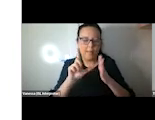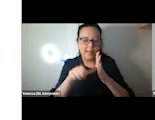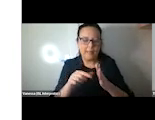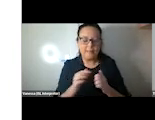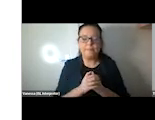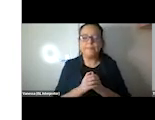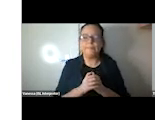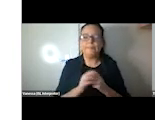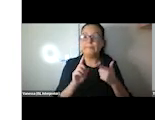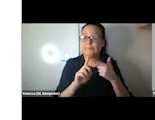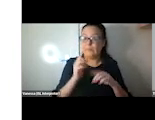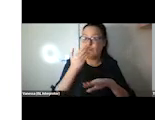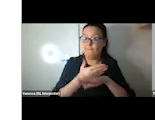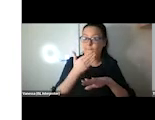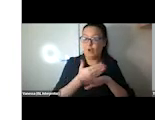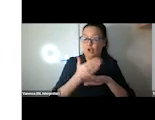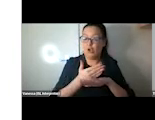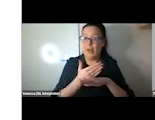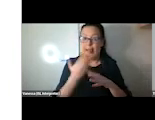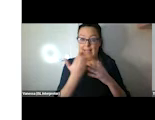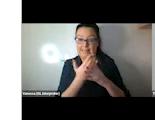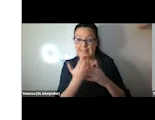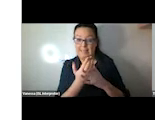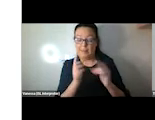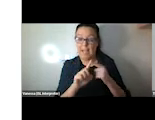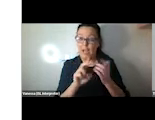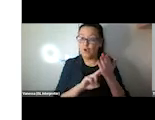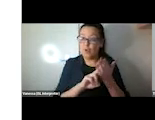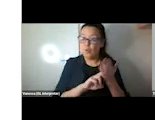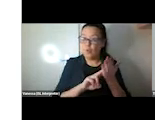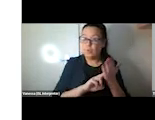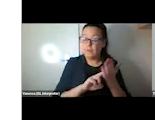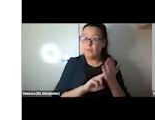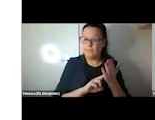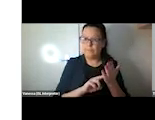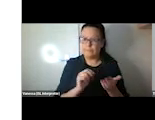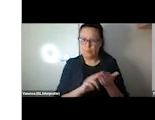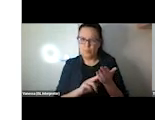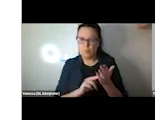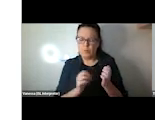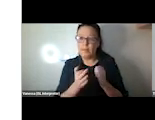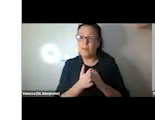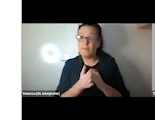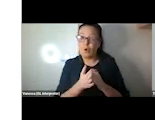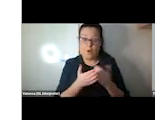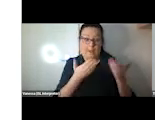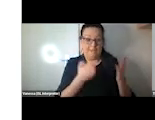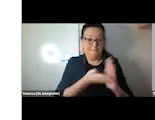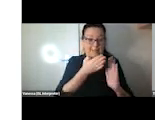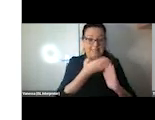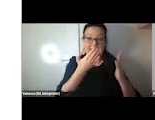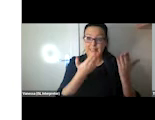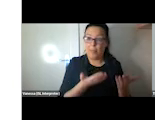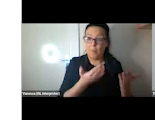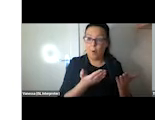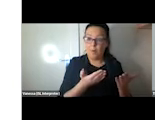functional accessibility and usability requirements are also applicable to existing buildings as well as new builds. So they're useful